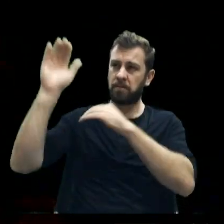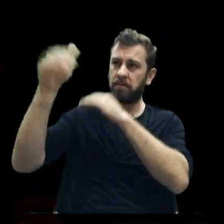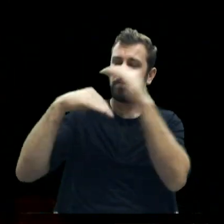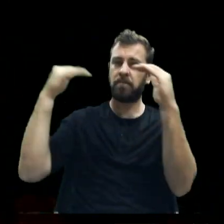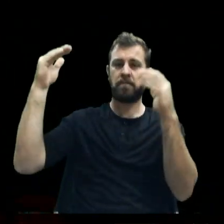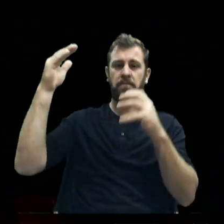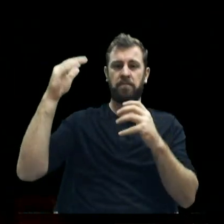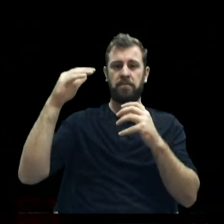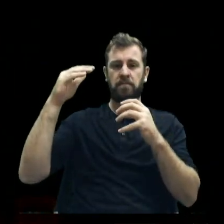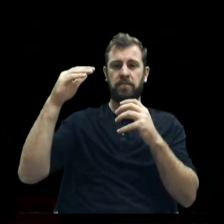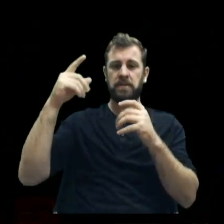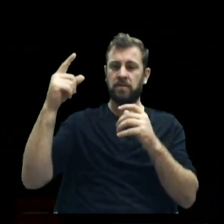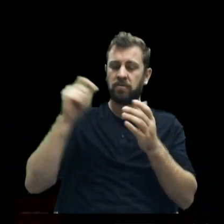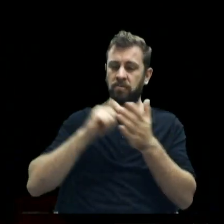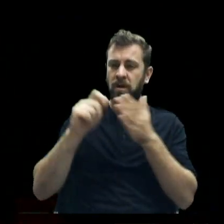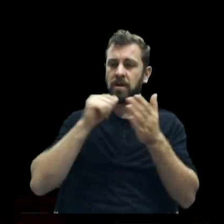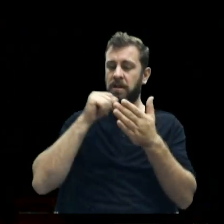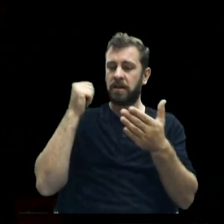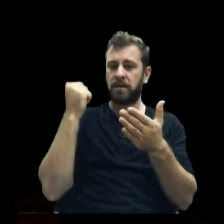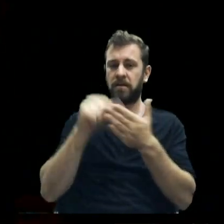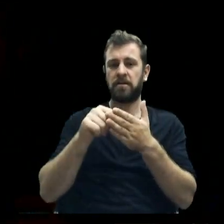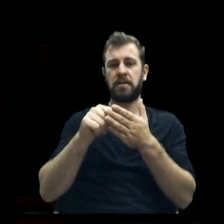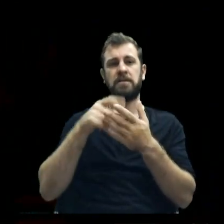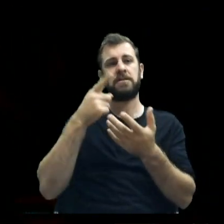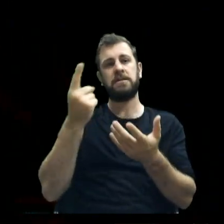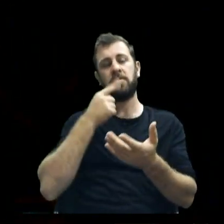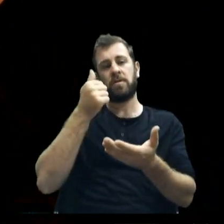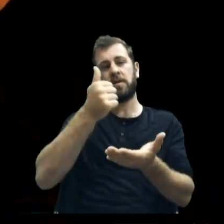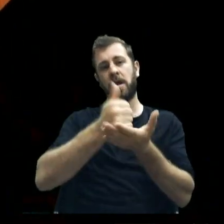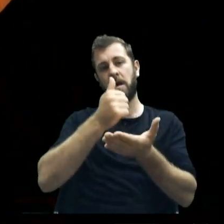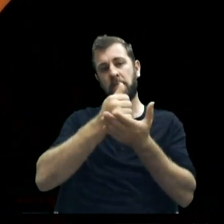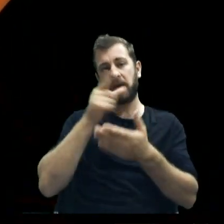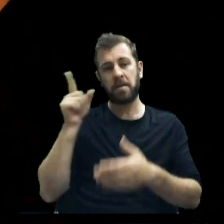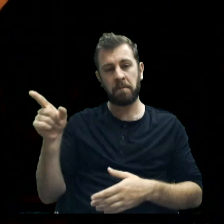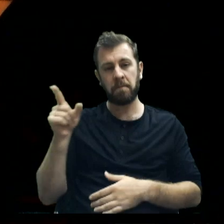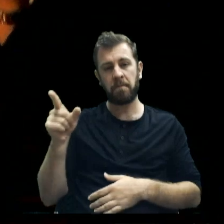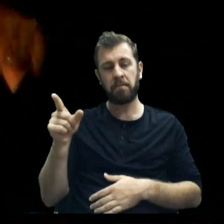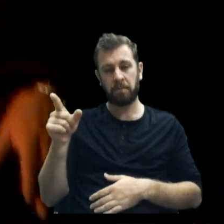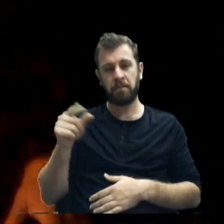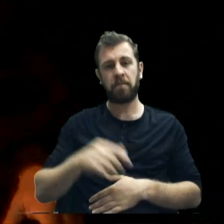and help him, perhaps is the biggest mazlumiyat of Imam Hussein.